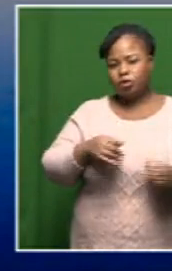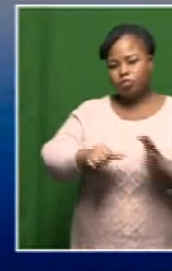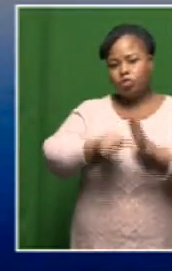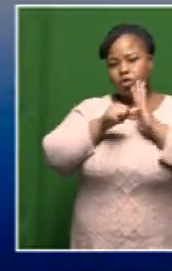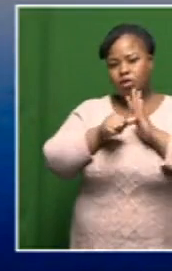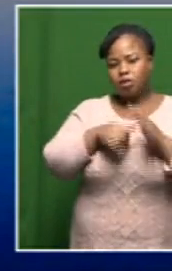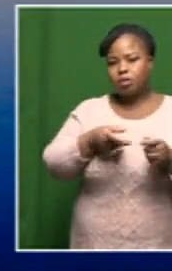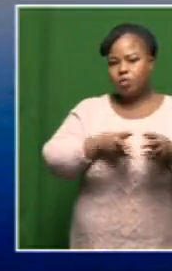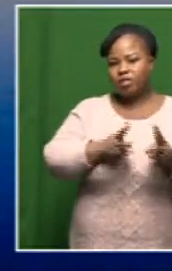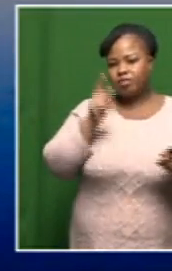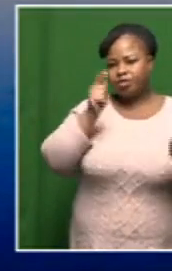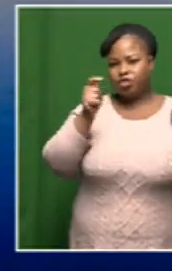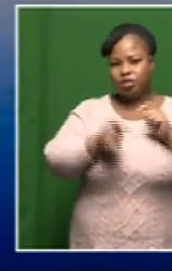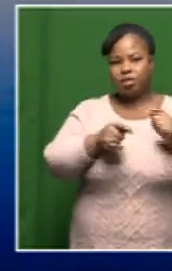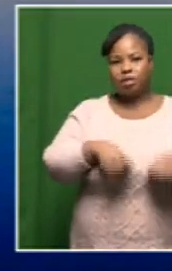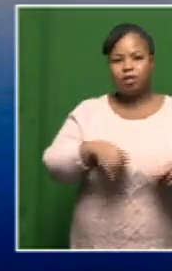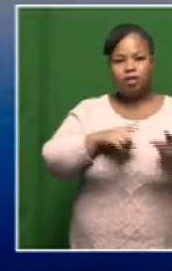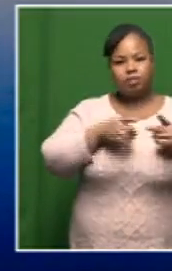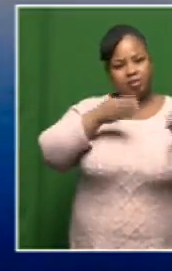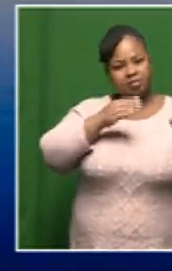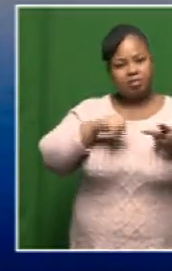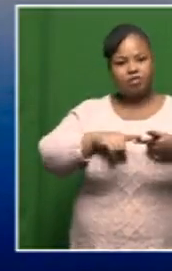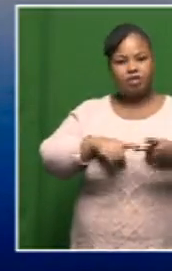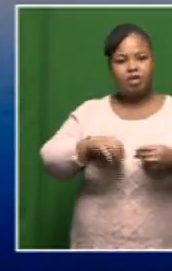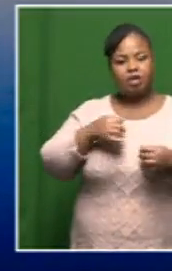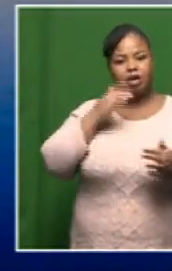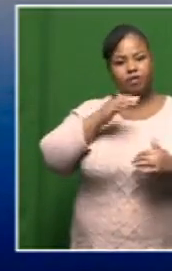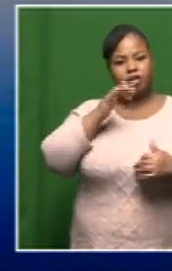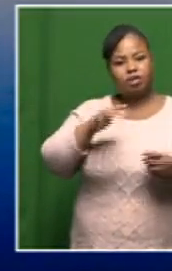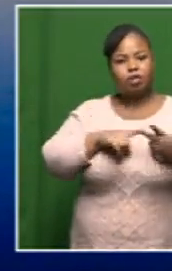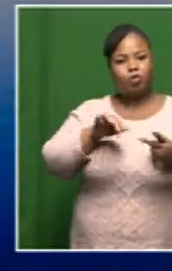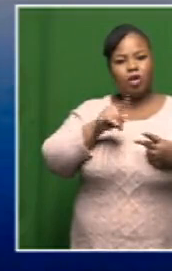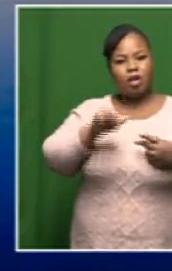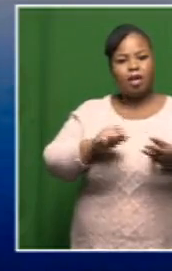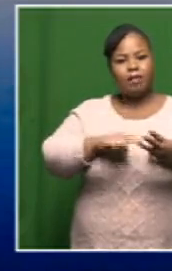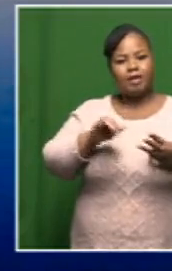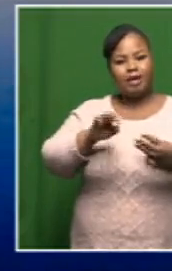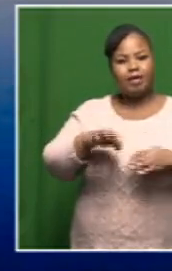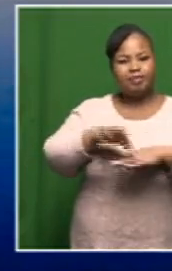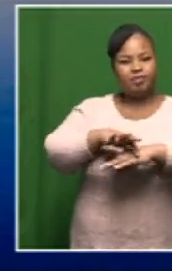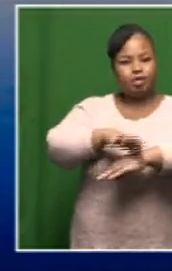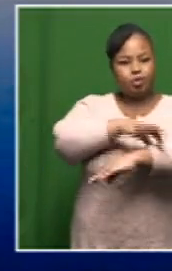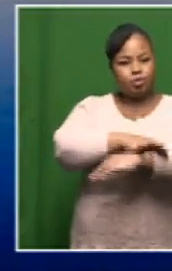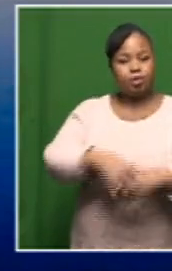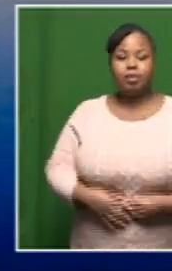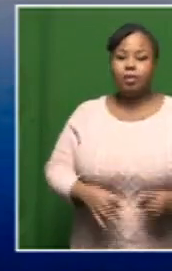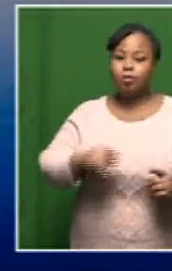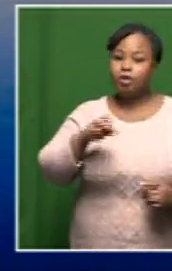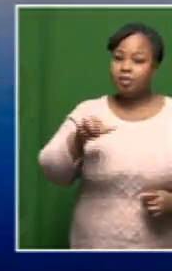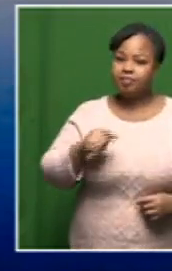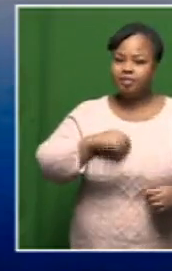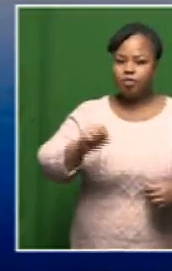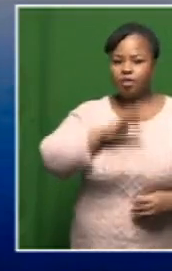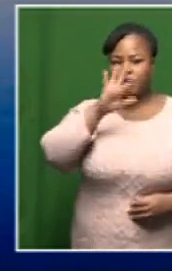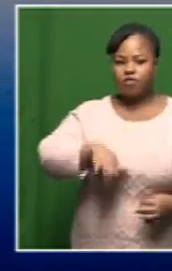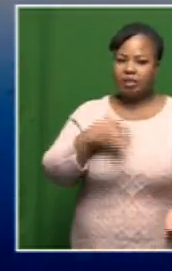to have evolved around it: maskanda, African jazz, kwela, mbaqanga, and XiTsonga. Billy Monama is a South